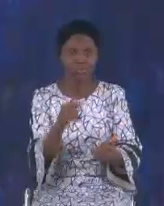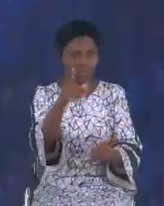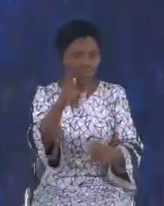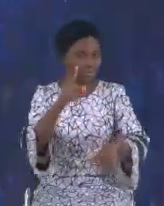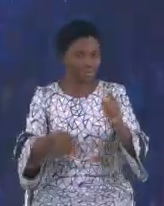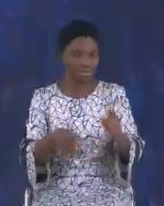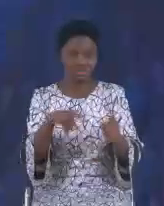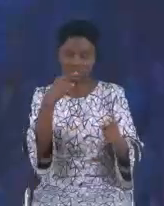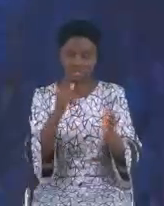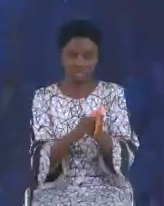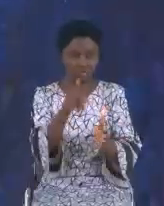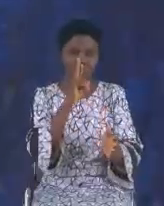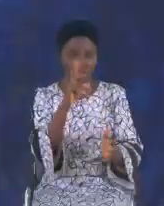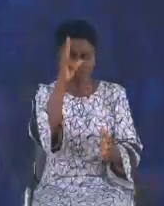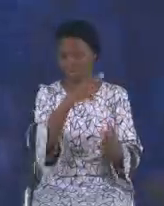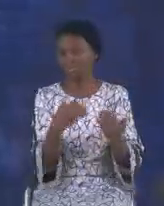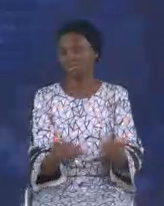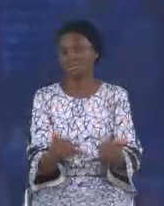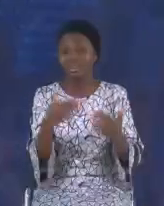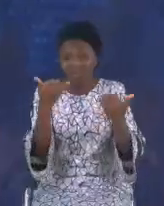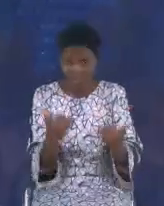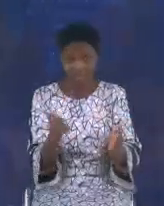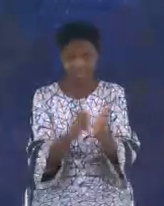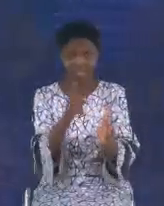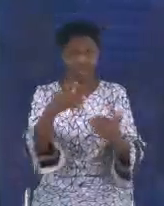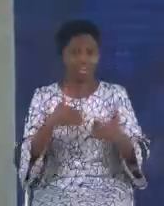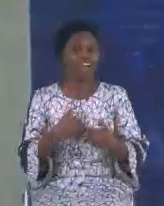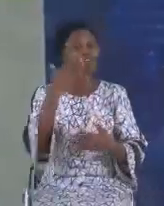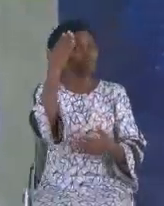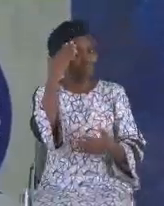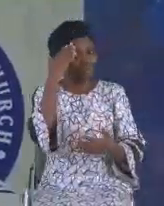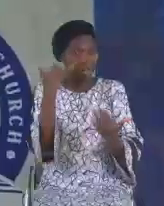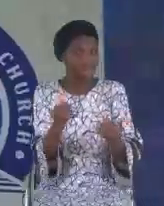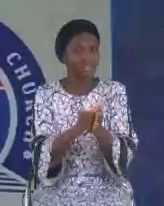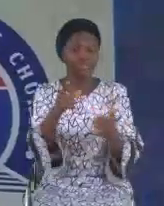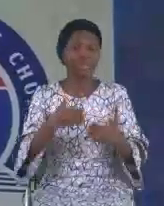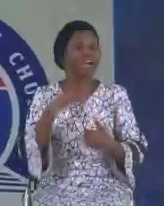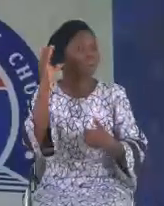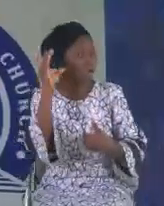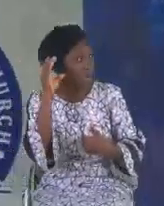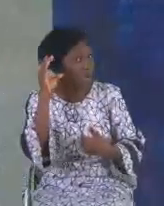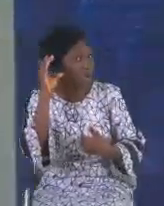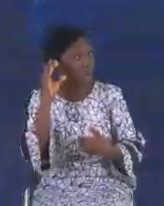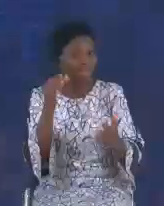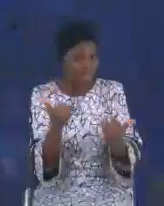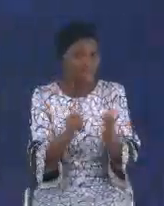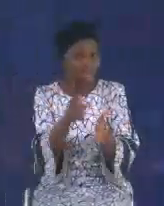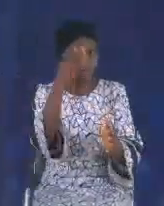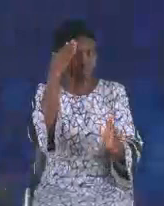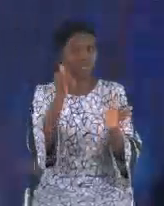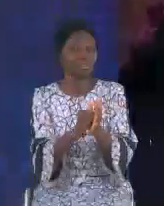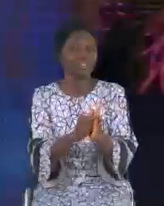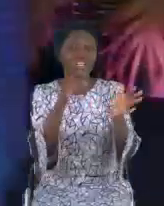now. Now that you have known, now that you have heard, and now that you know that Jesus